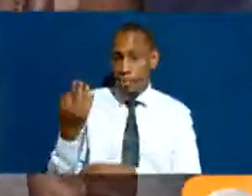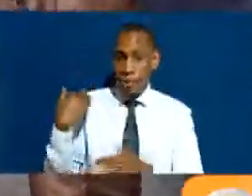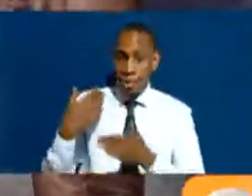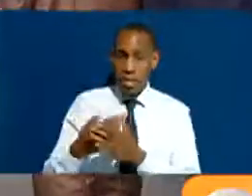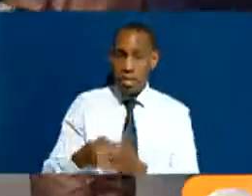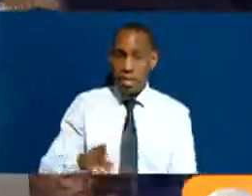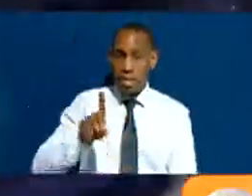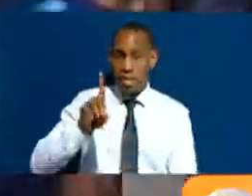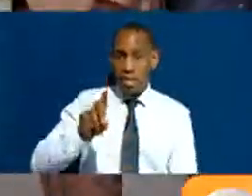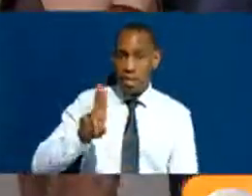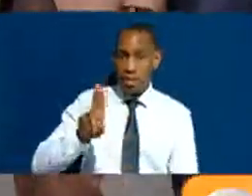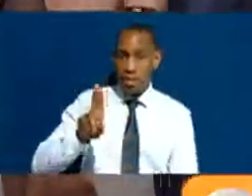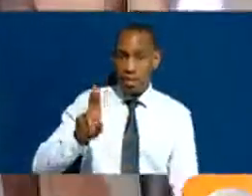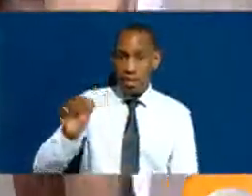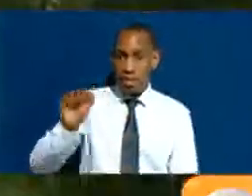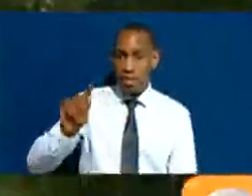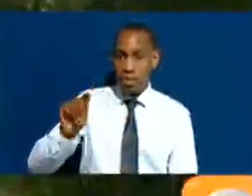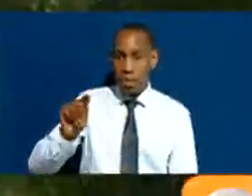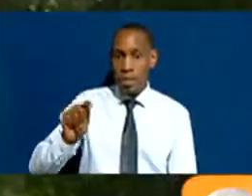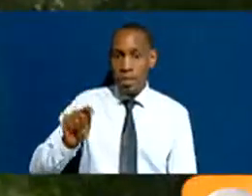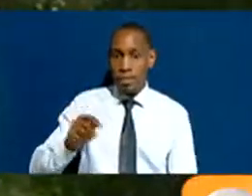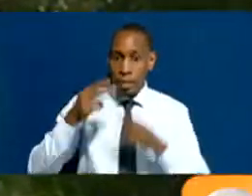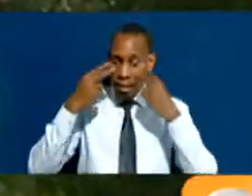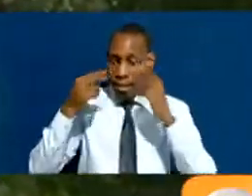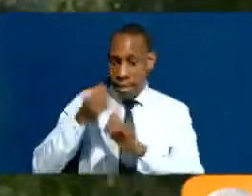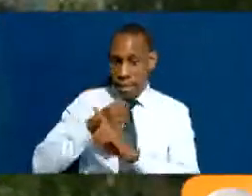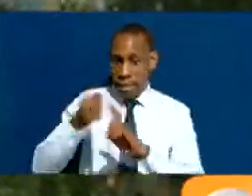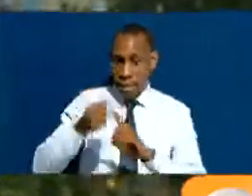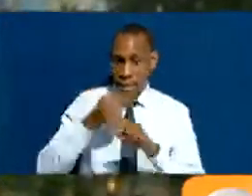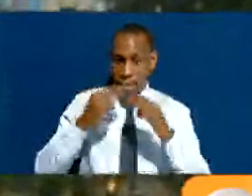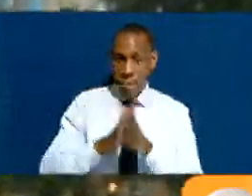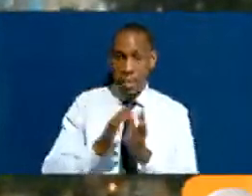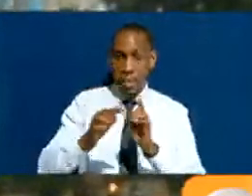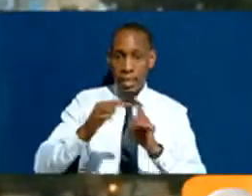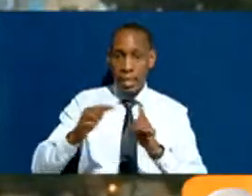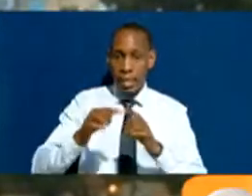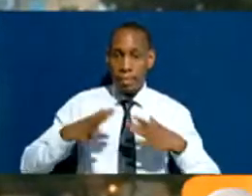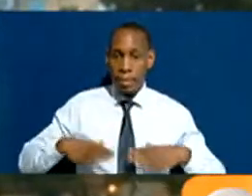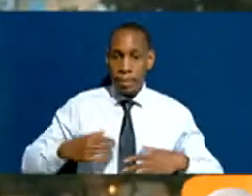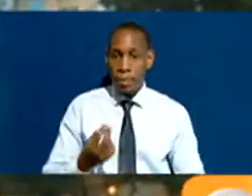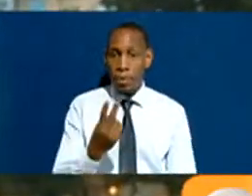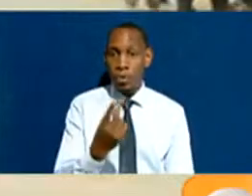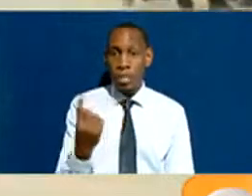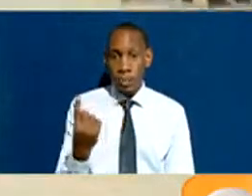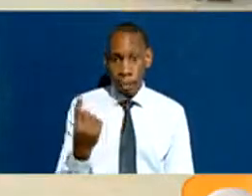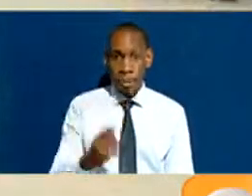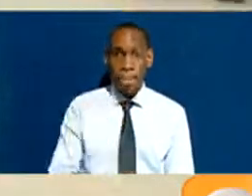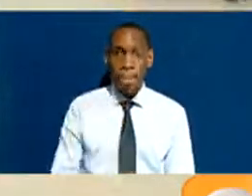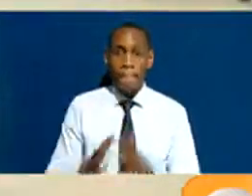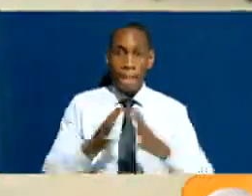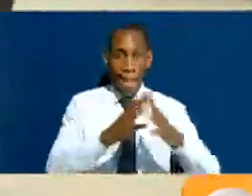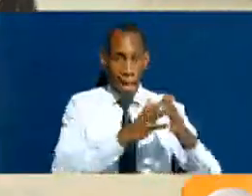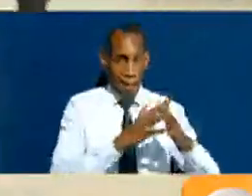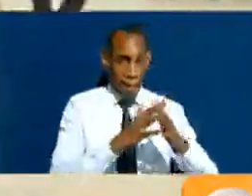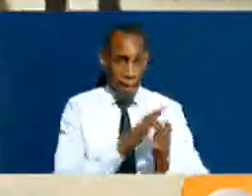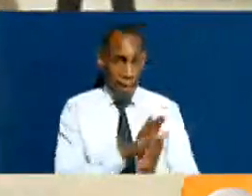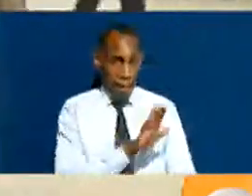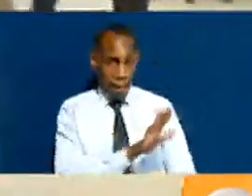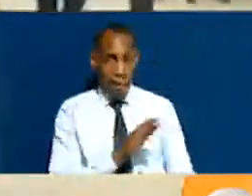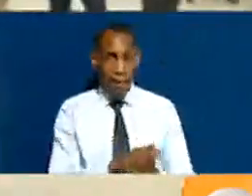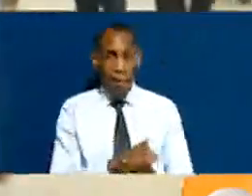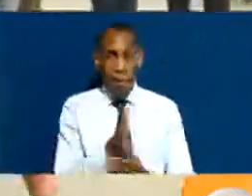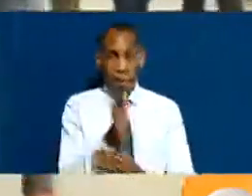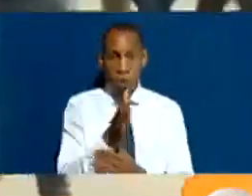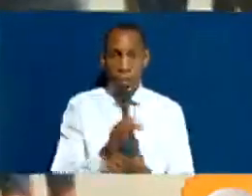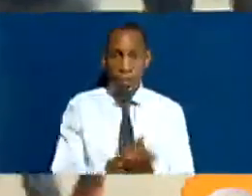since the Dusit D2 hotel complex terror attack that claimed the lives of 21 people, the United States, through its embassy,